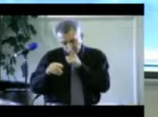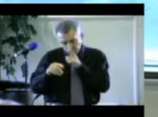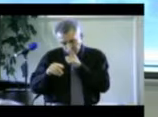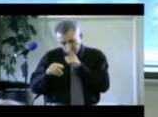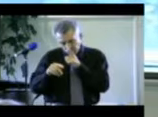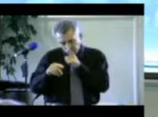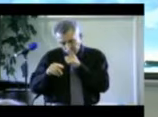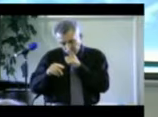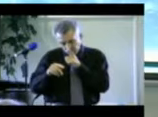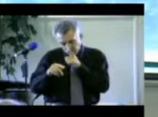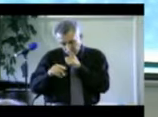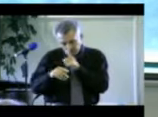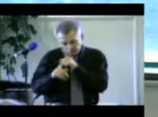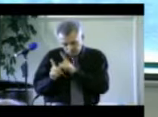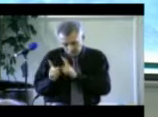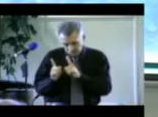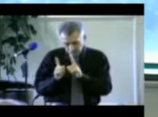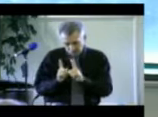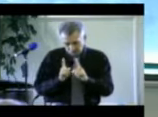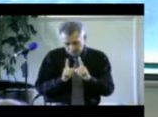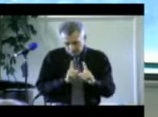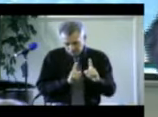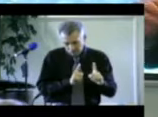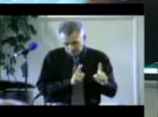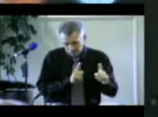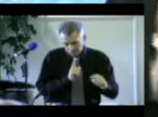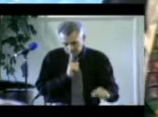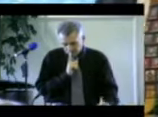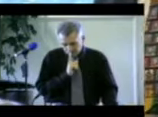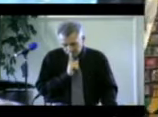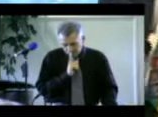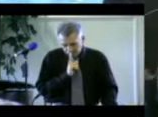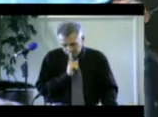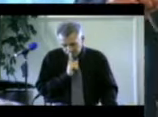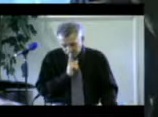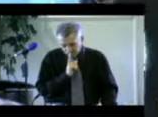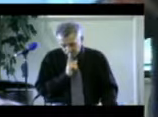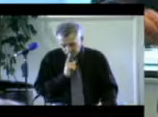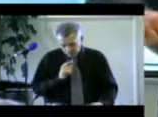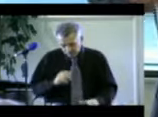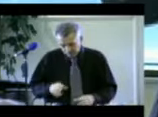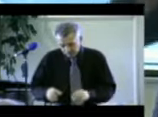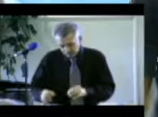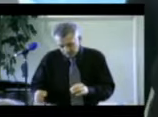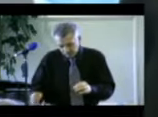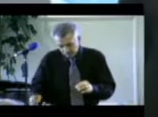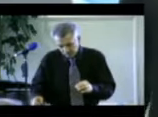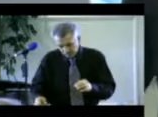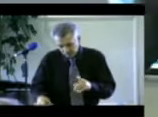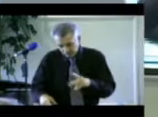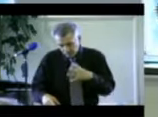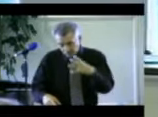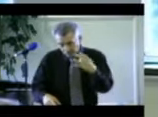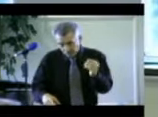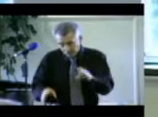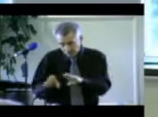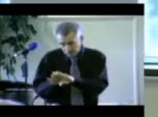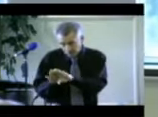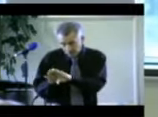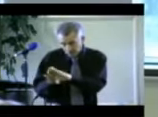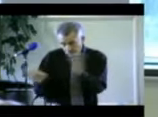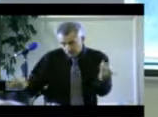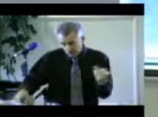so he doesn't disturb his wife laying there next to him. Pulls back the tent flap, goes out, goes into the corral where the sheep